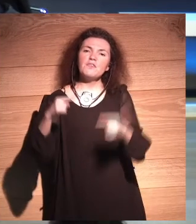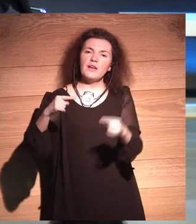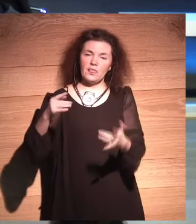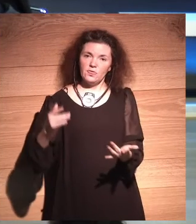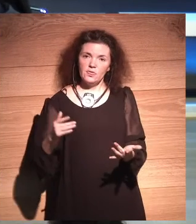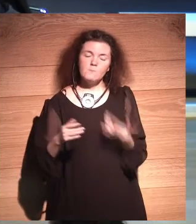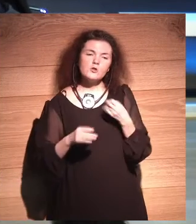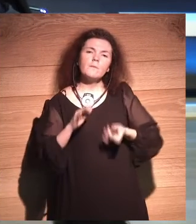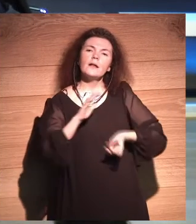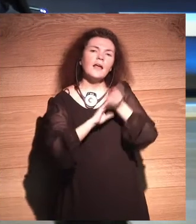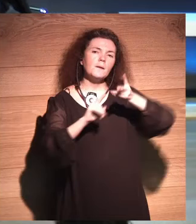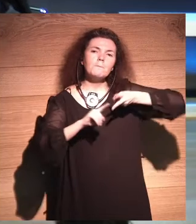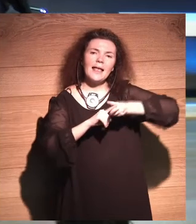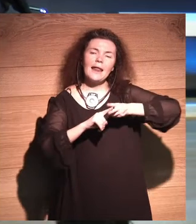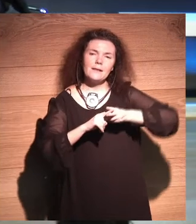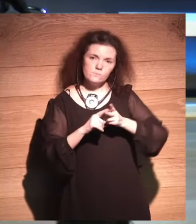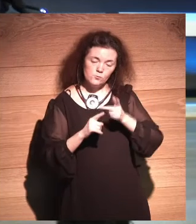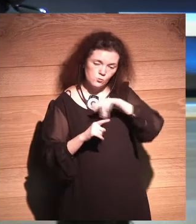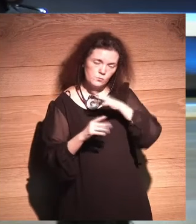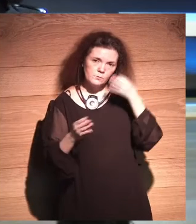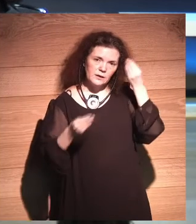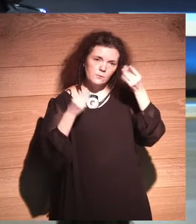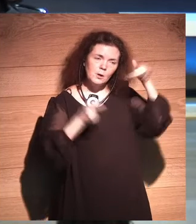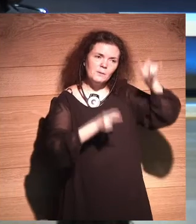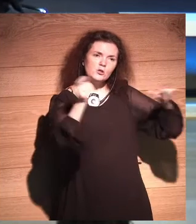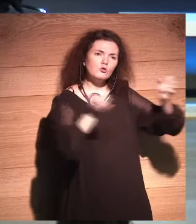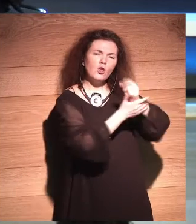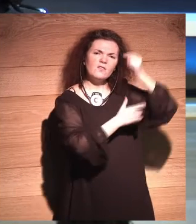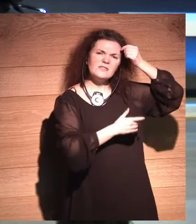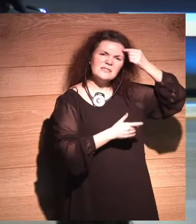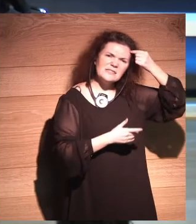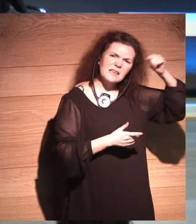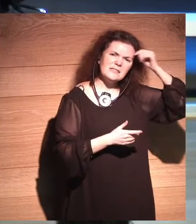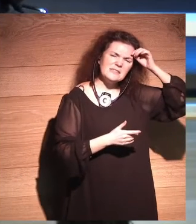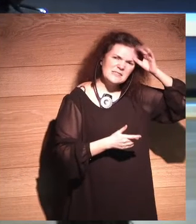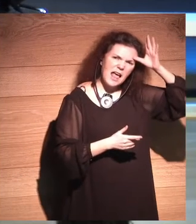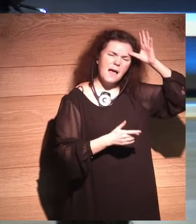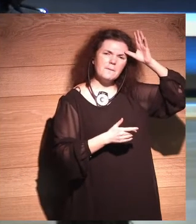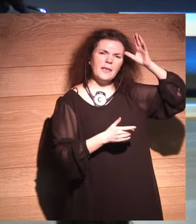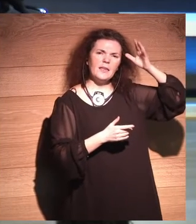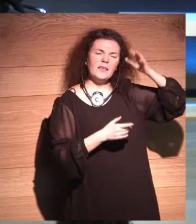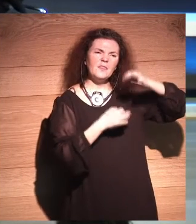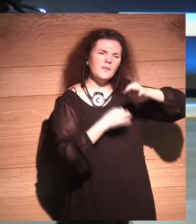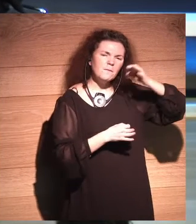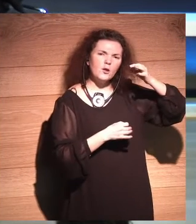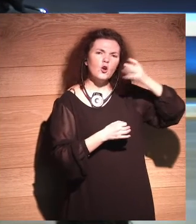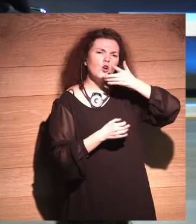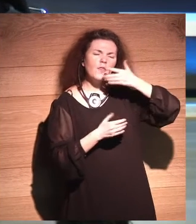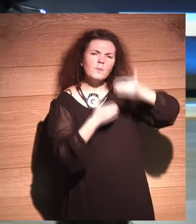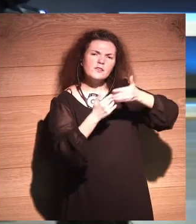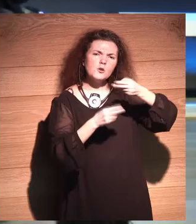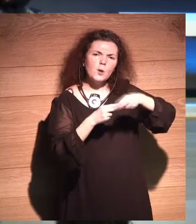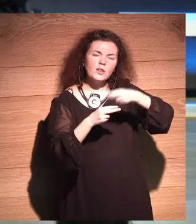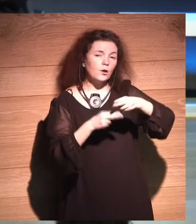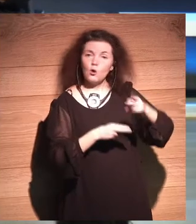everybody is wise and civic and has a great knowledge of the political process? No, but they don't need to have it. That's part of the problem, is